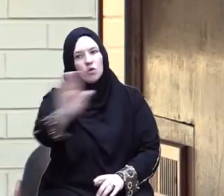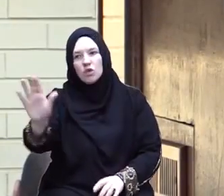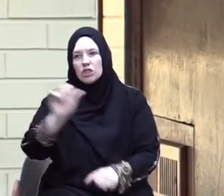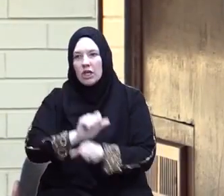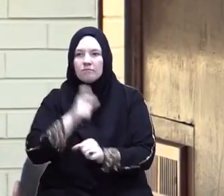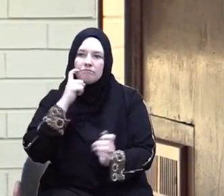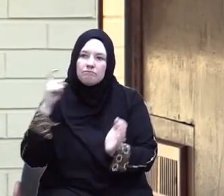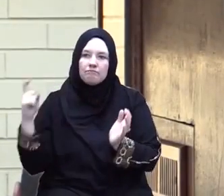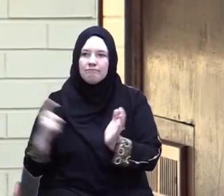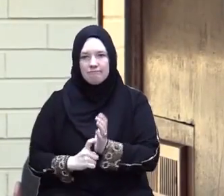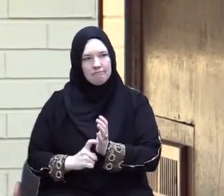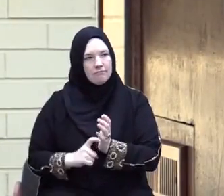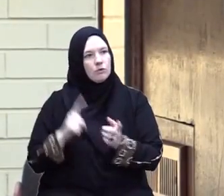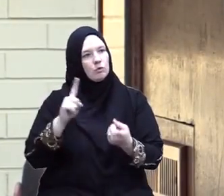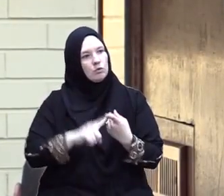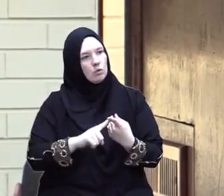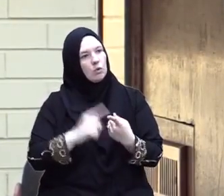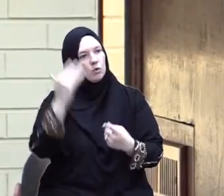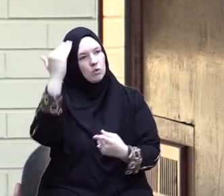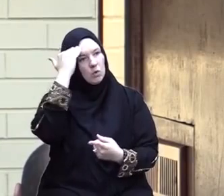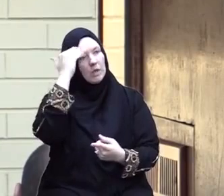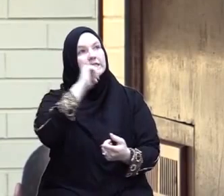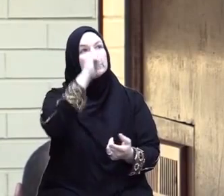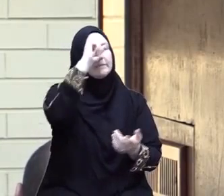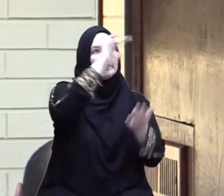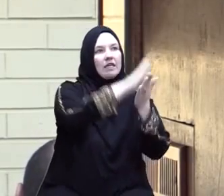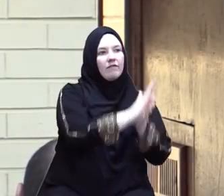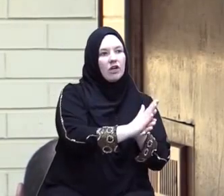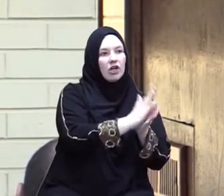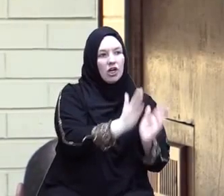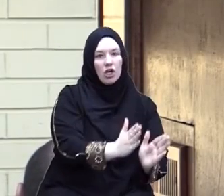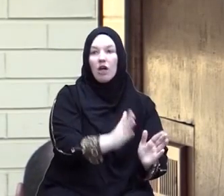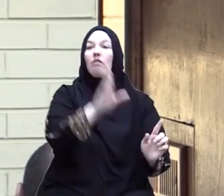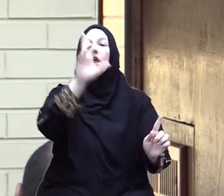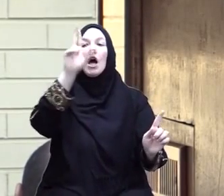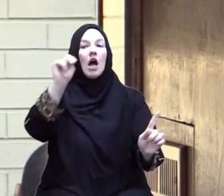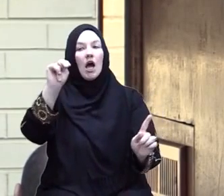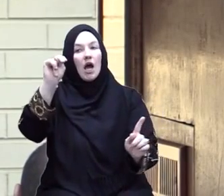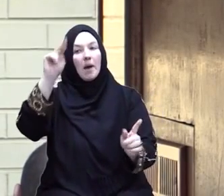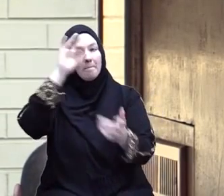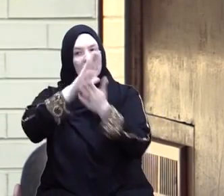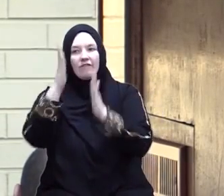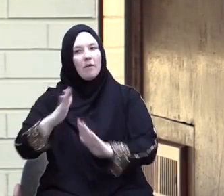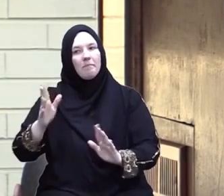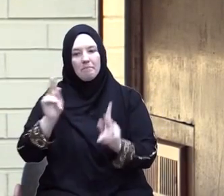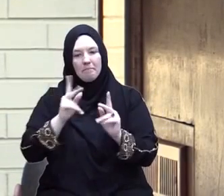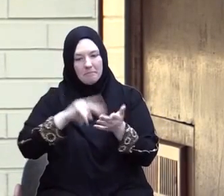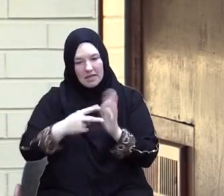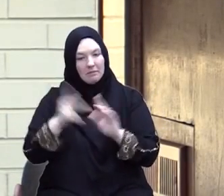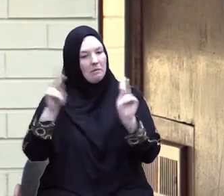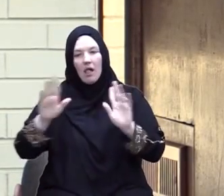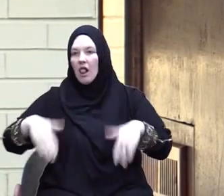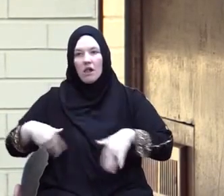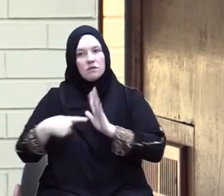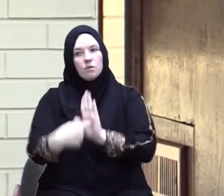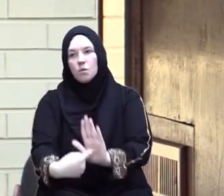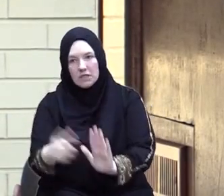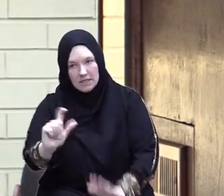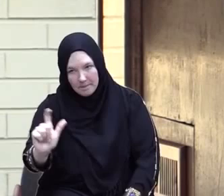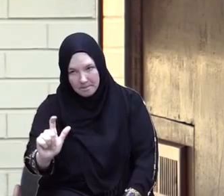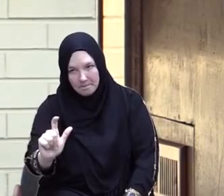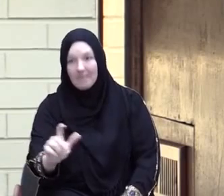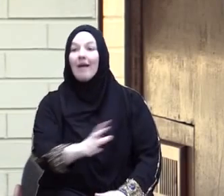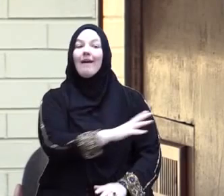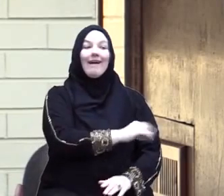the disbeliever, the unbeliever, and the hypocrite. Because if you just know your faith and try to live it